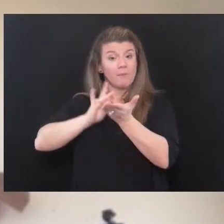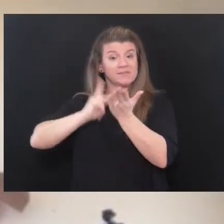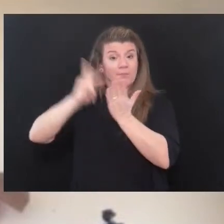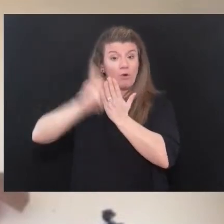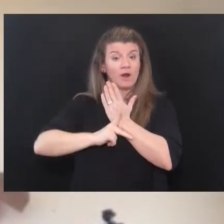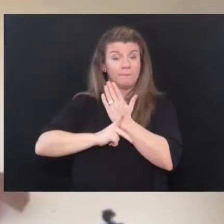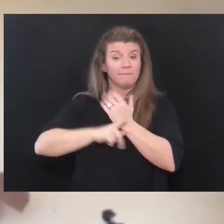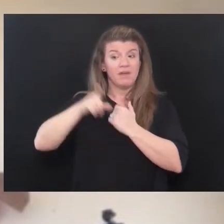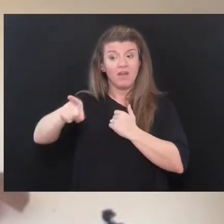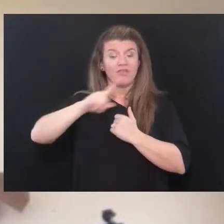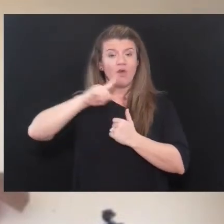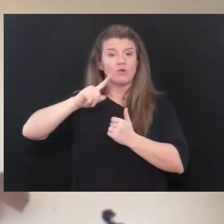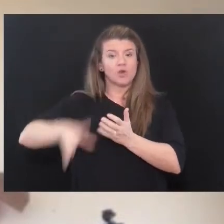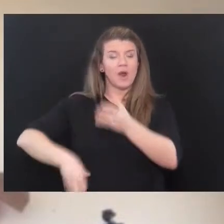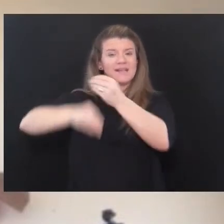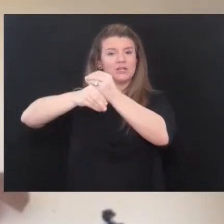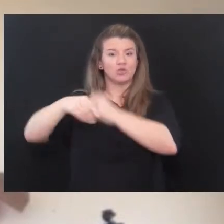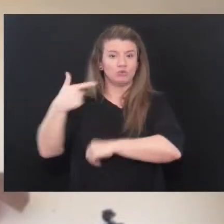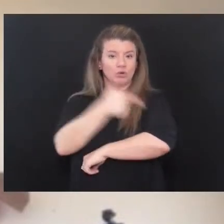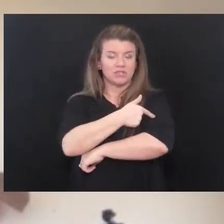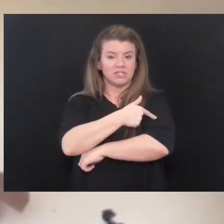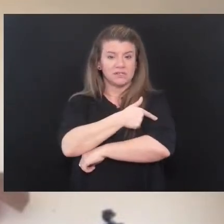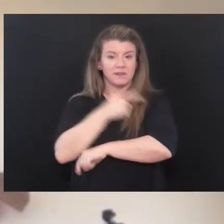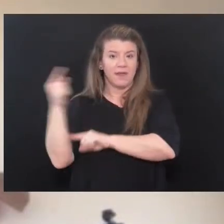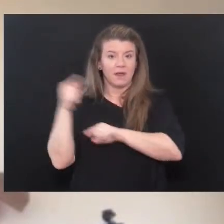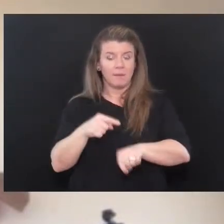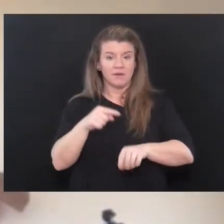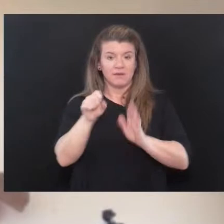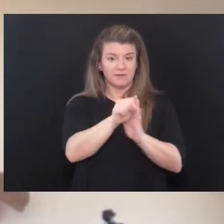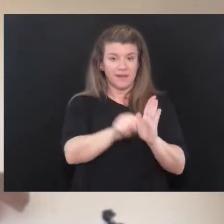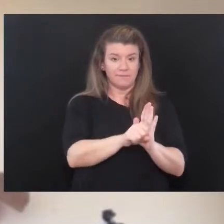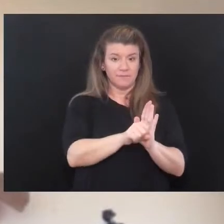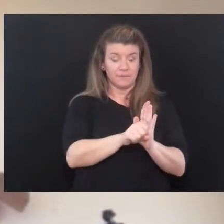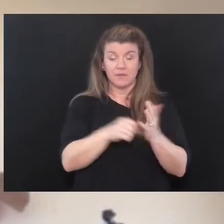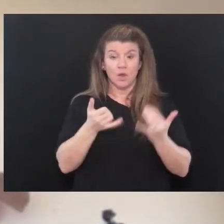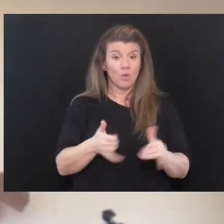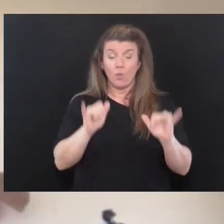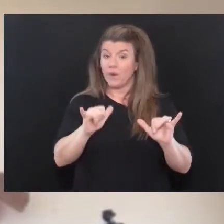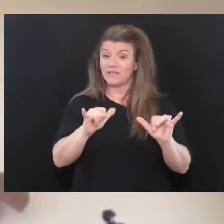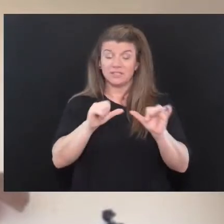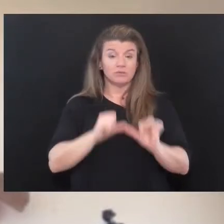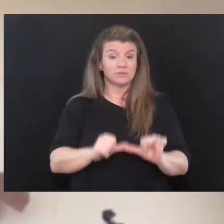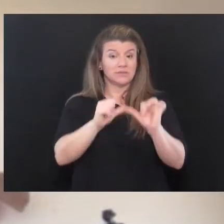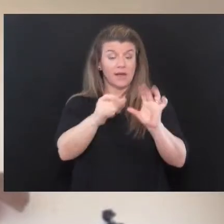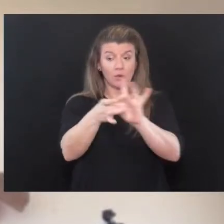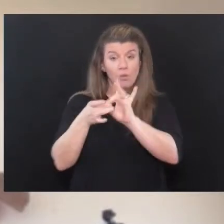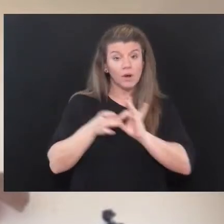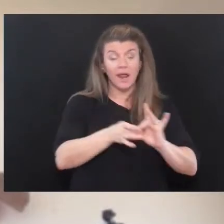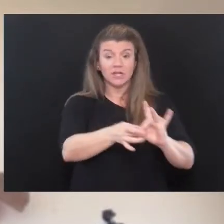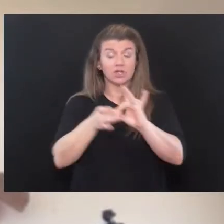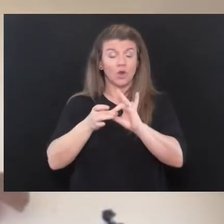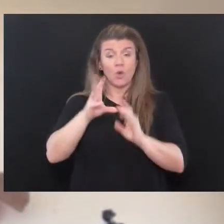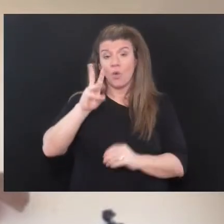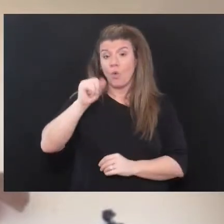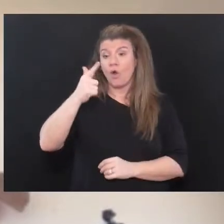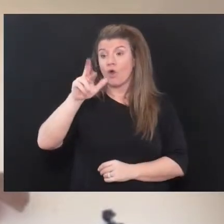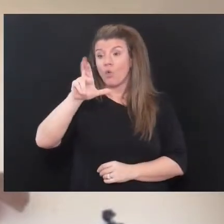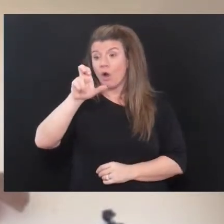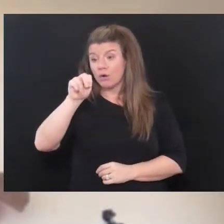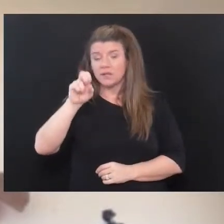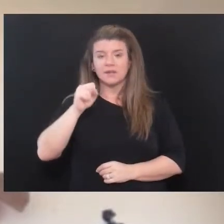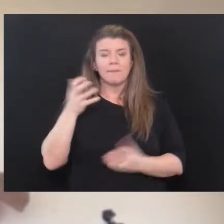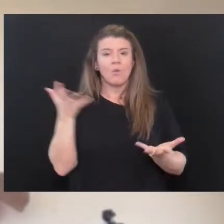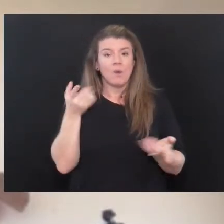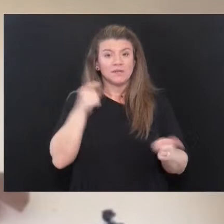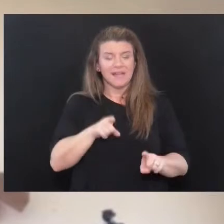those are additional doses that come to the state. We still stay in coordination with Walgreens, but what was done